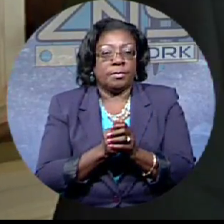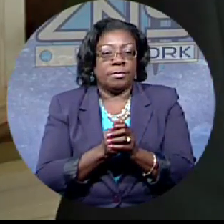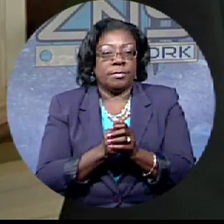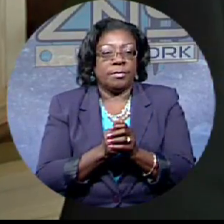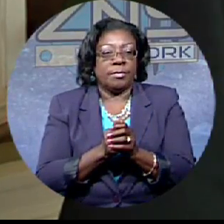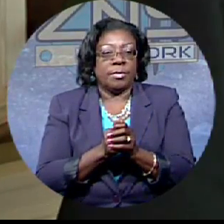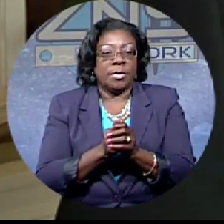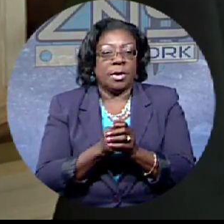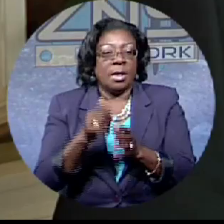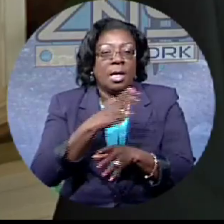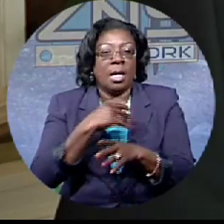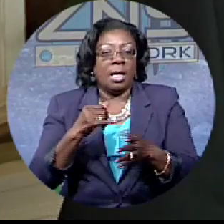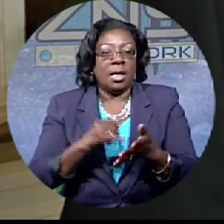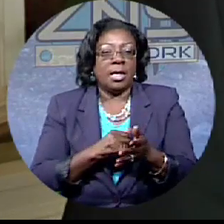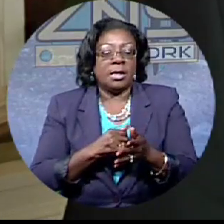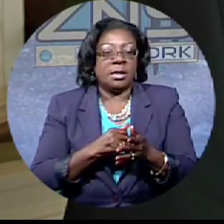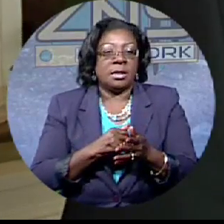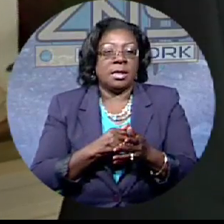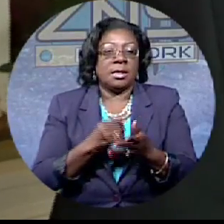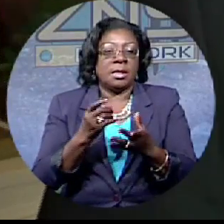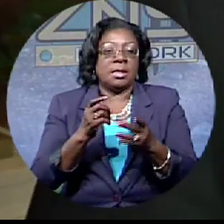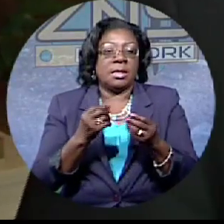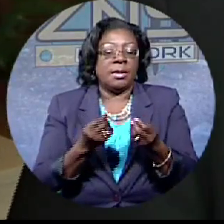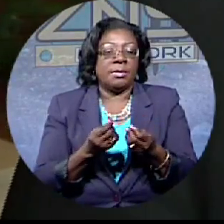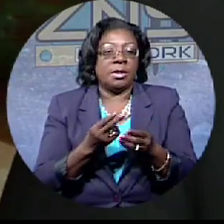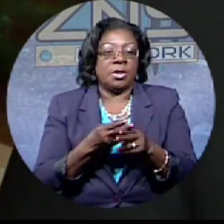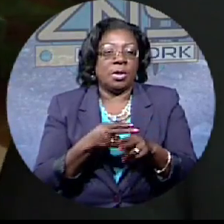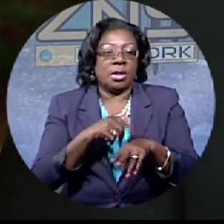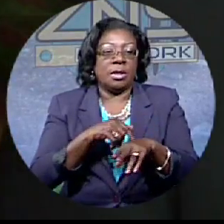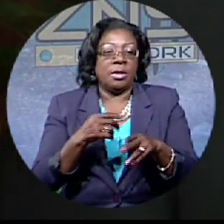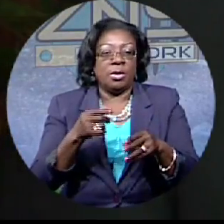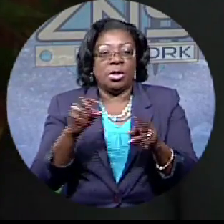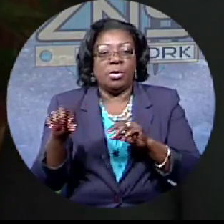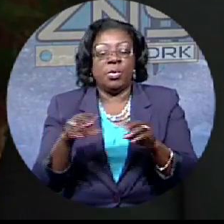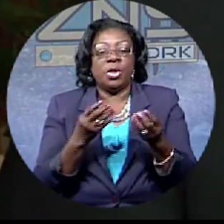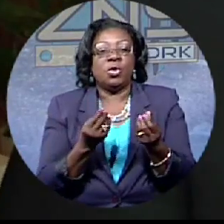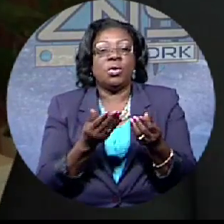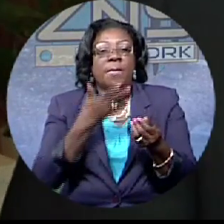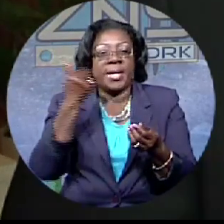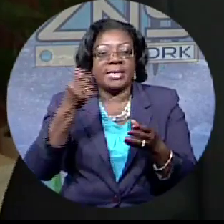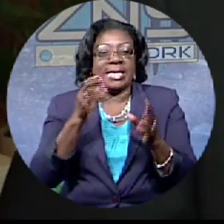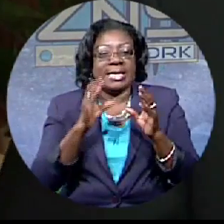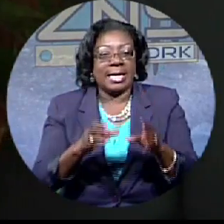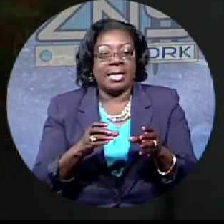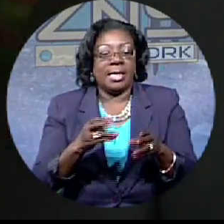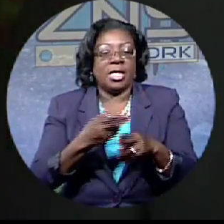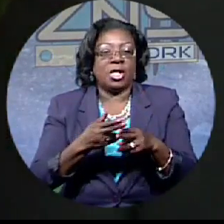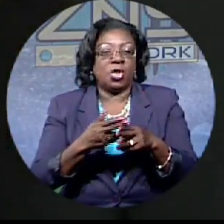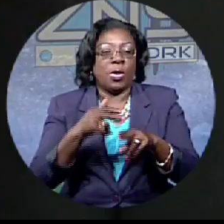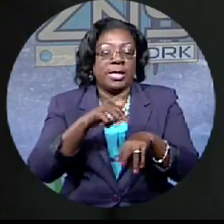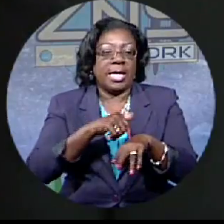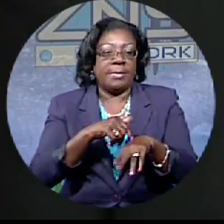backlog. And it's a temporary appointment, so I will do the best I can in the short time that I'm there.